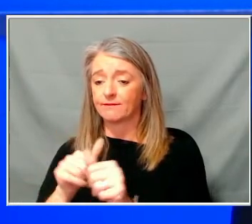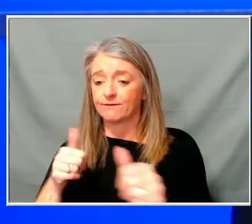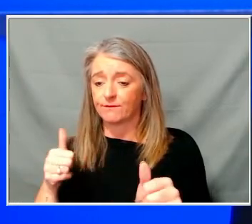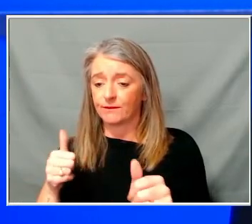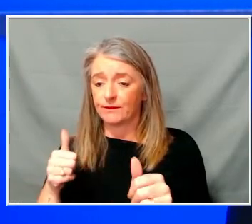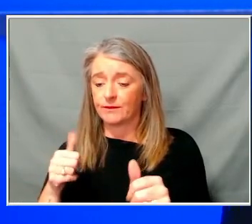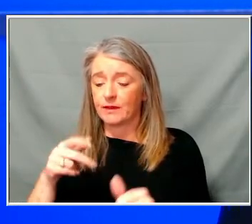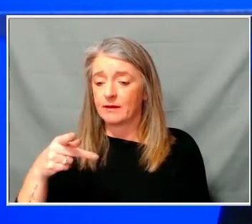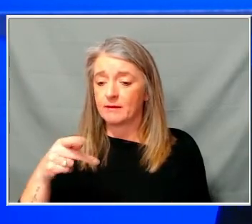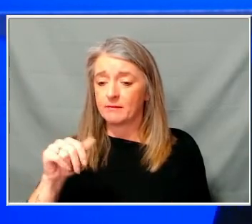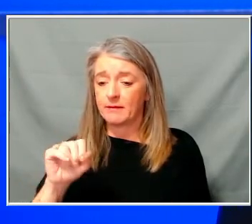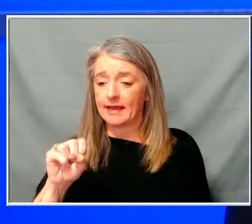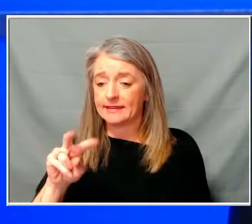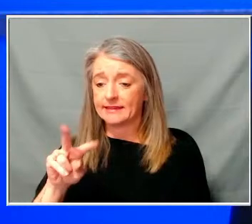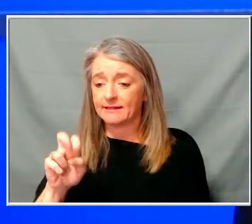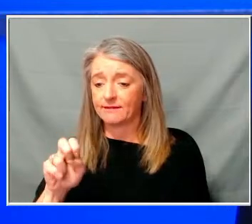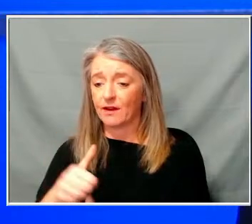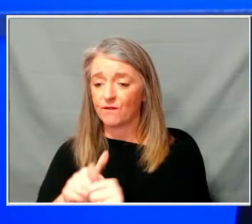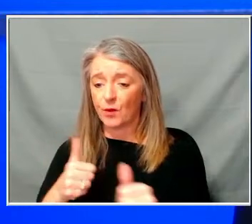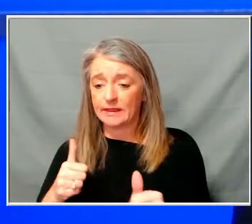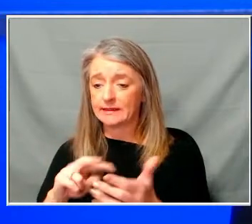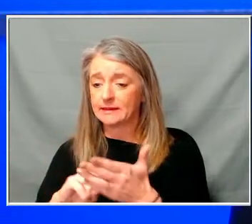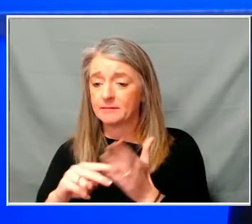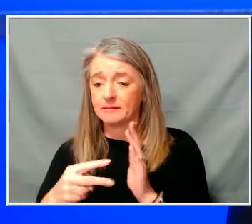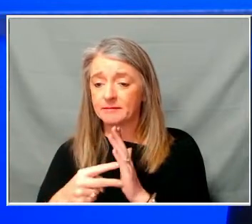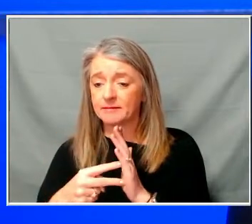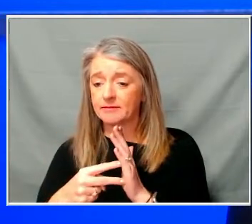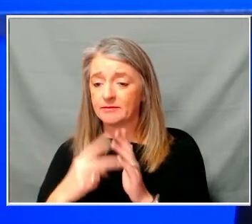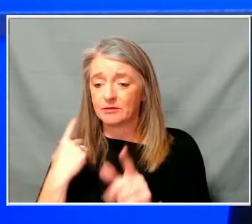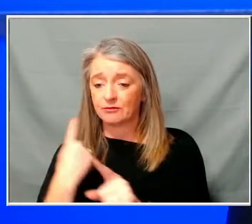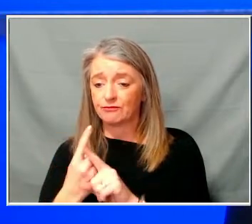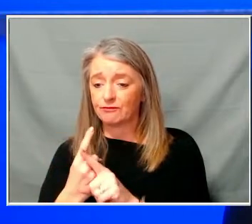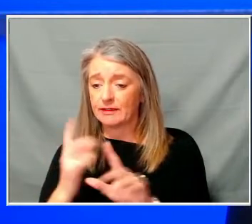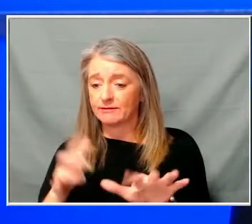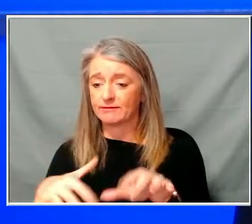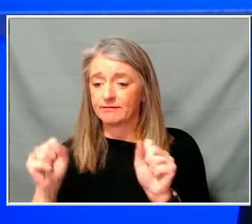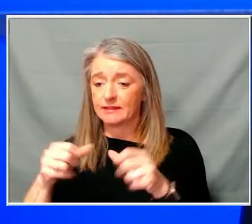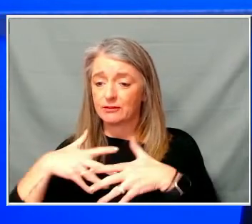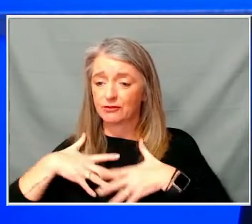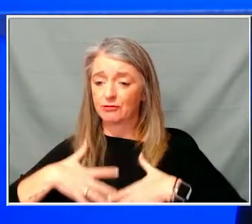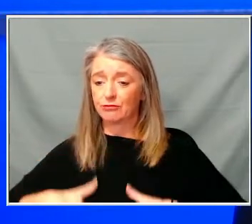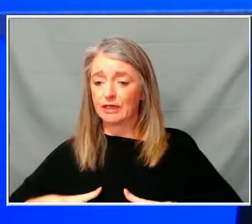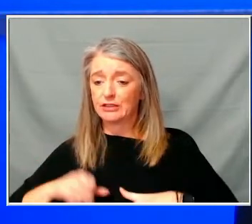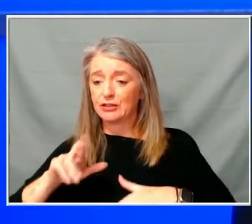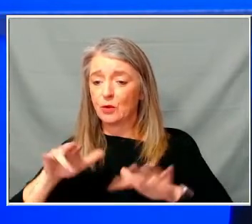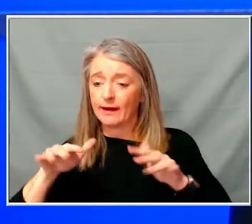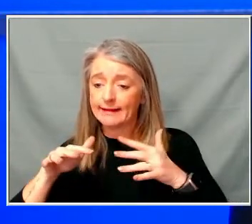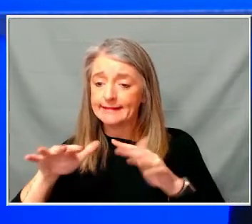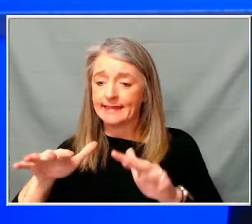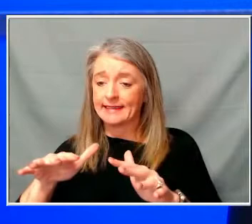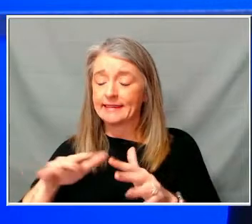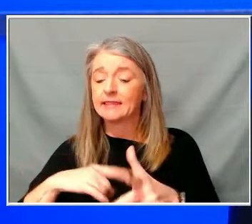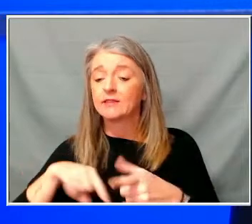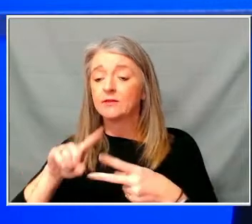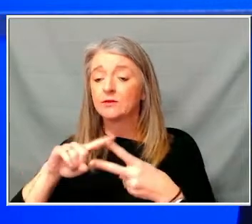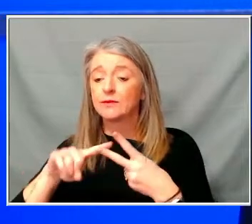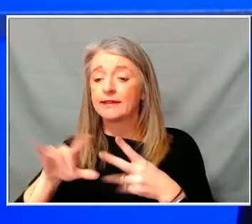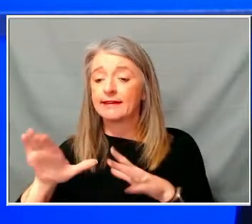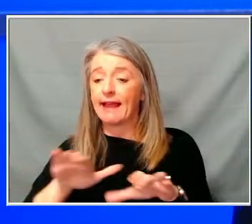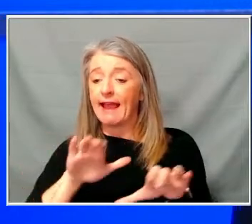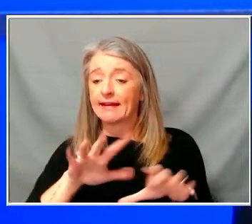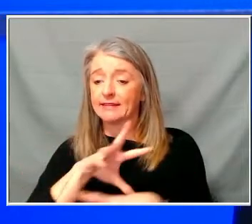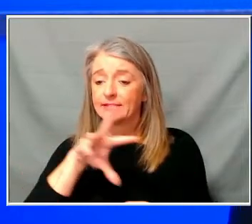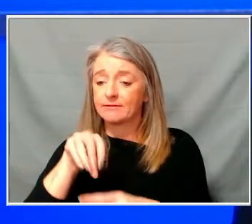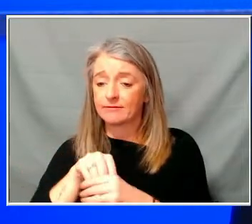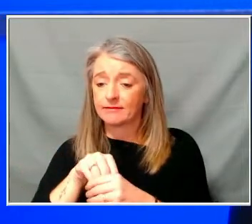passive avoidance, it makes it ripe for the takeover of depression and or anxiety. Whereas active engagement is actually